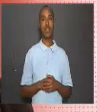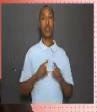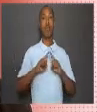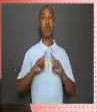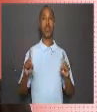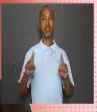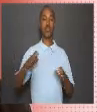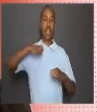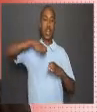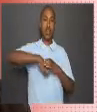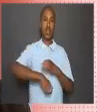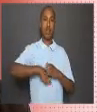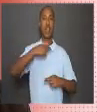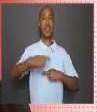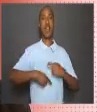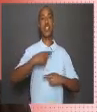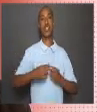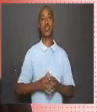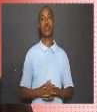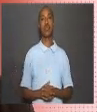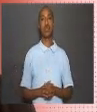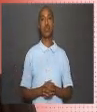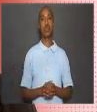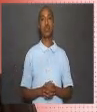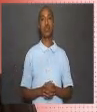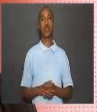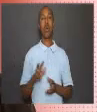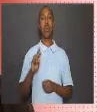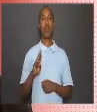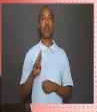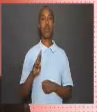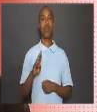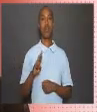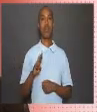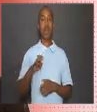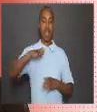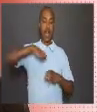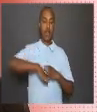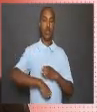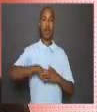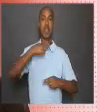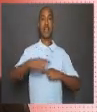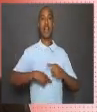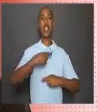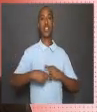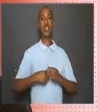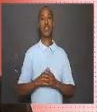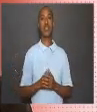an endothermic reaction, or an endothermic